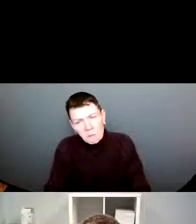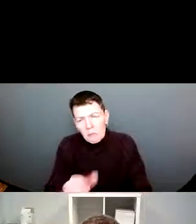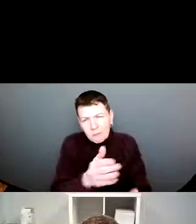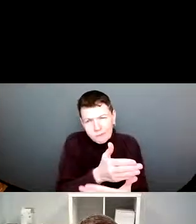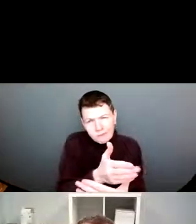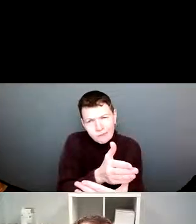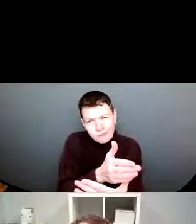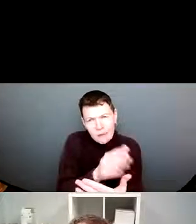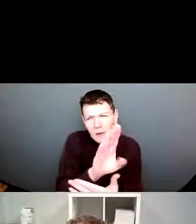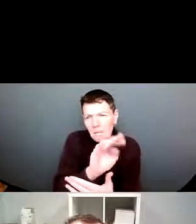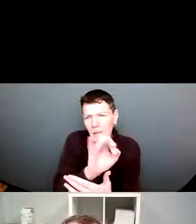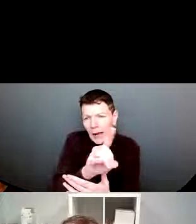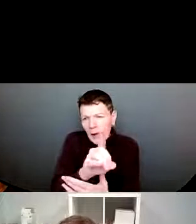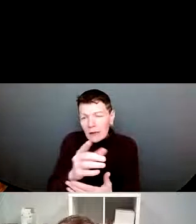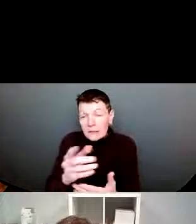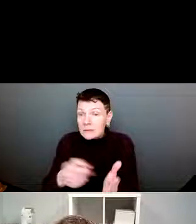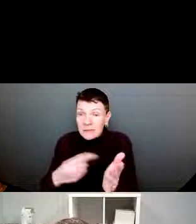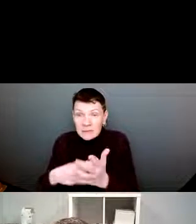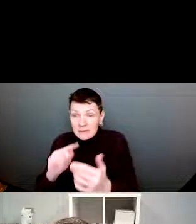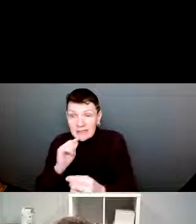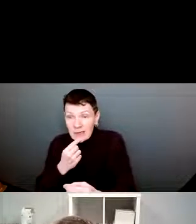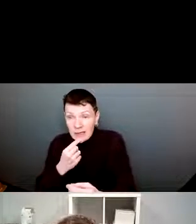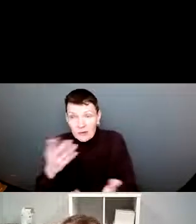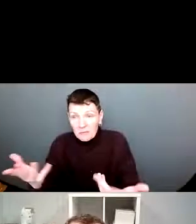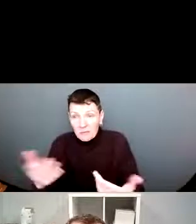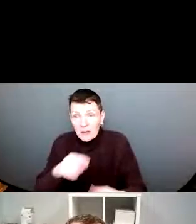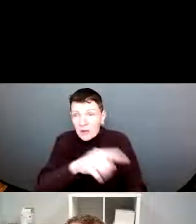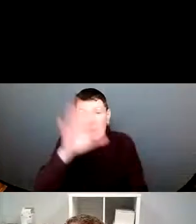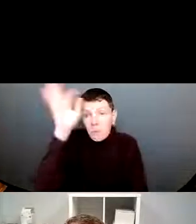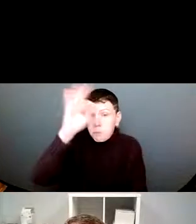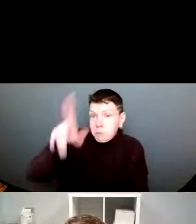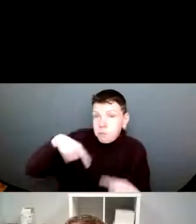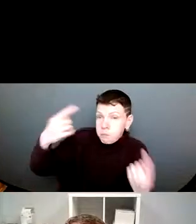sometimes even a severe hearing loss that they weren't aware of.